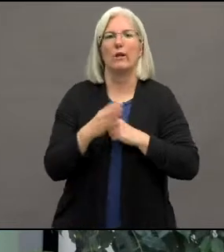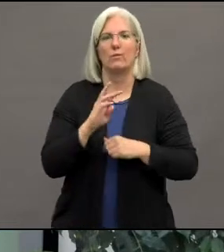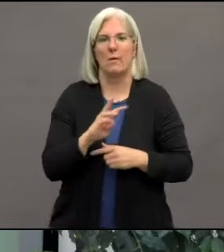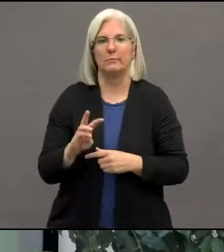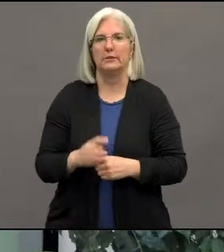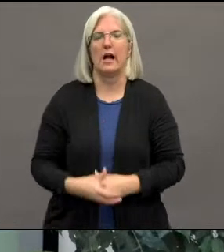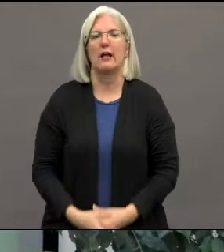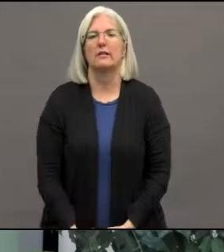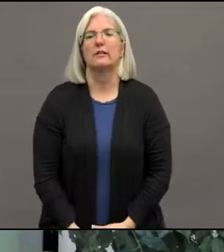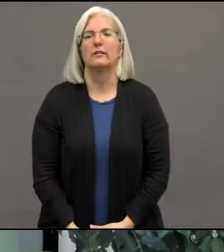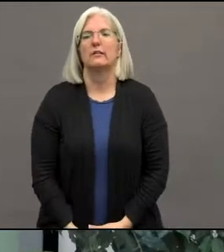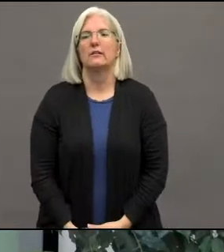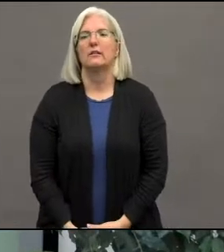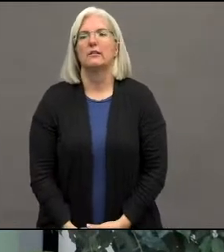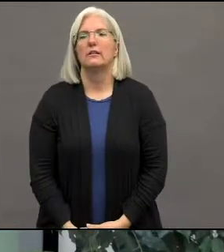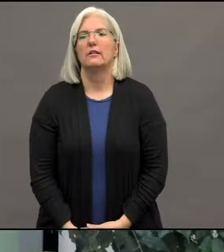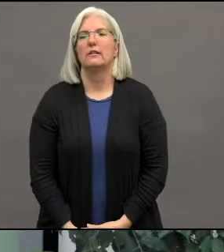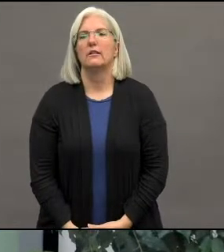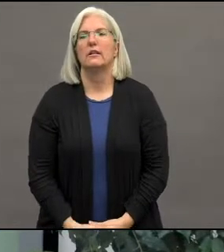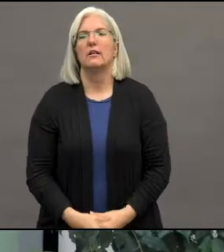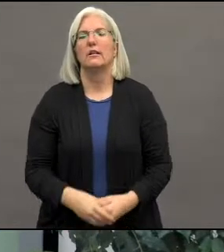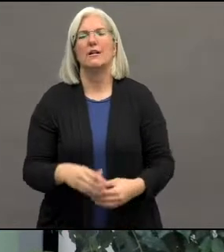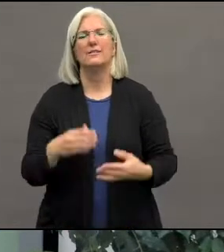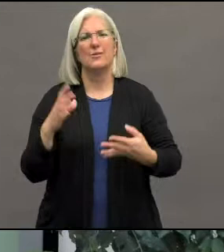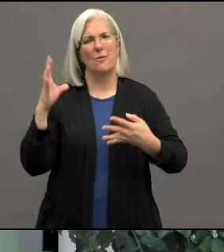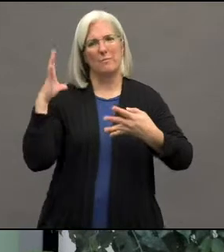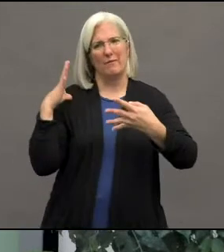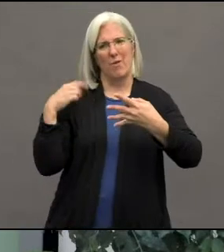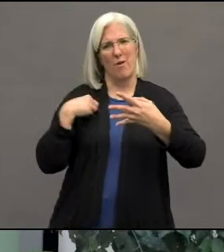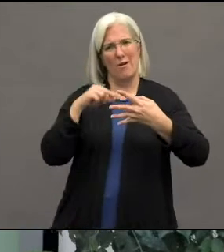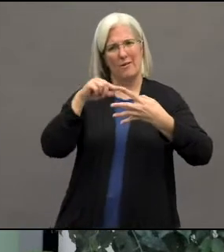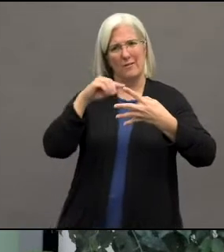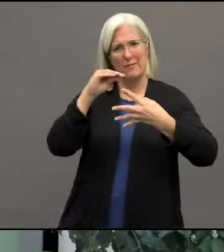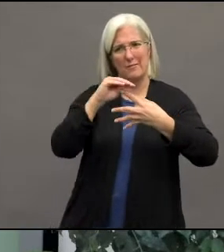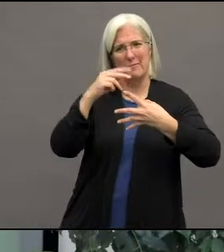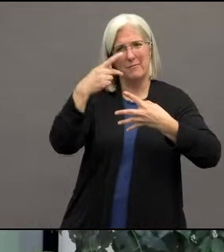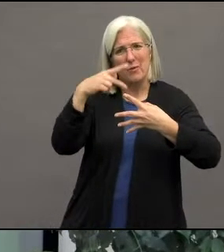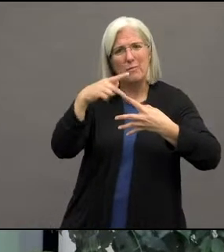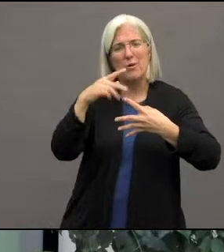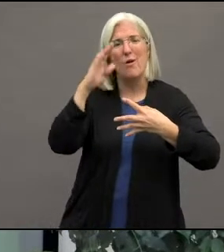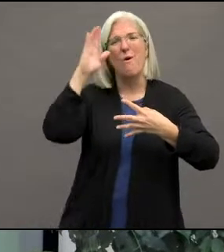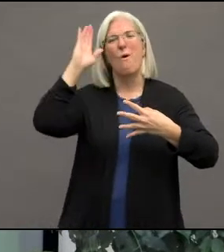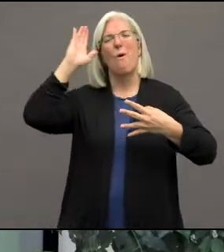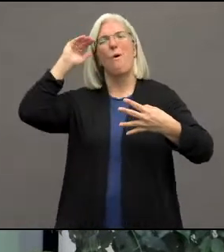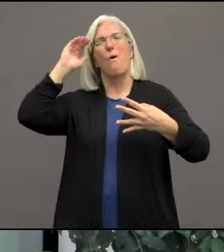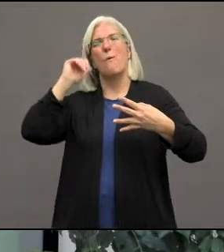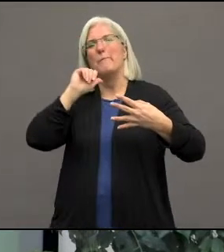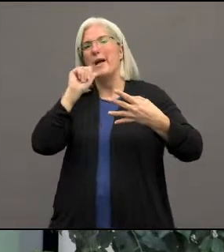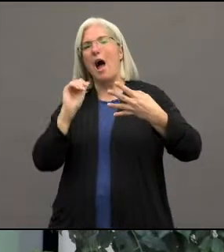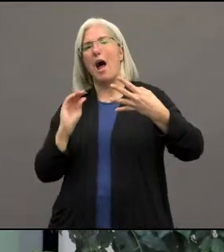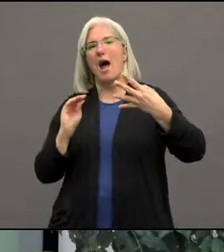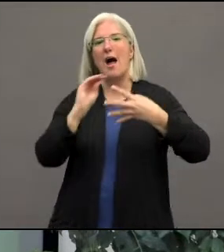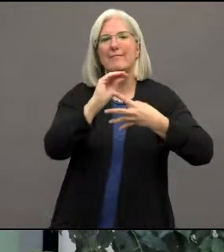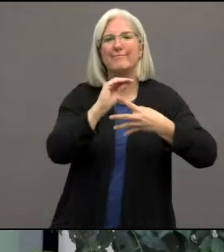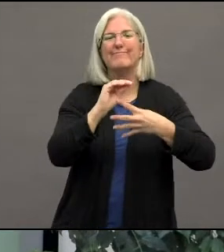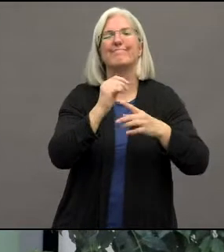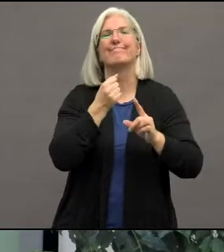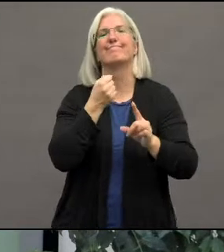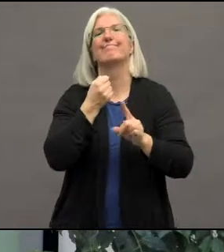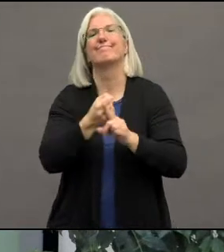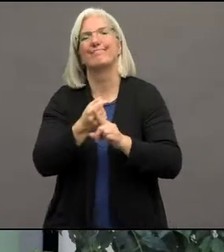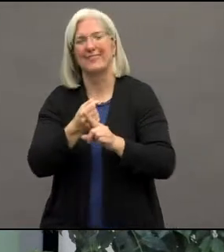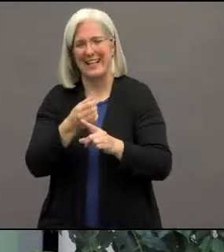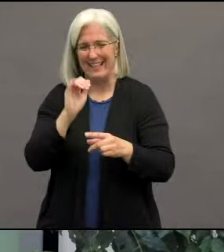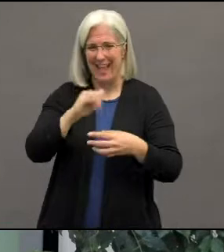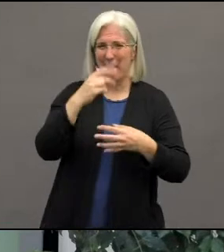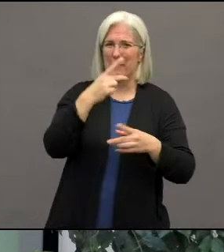tier before, and we were hoping not to go back. And we know that it affects several businesses. Many are closed, many have more